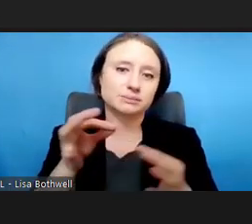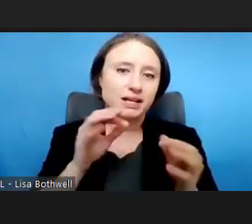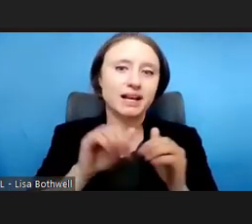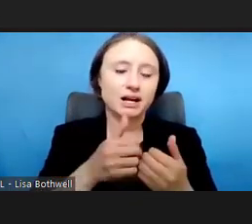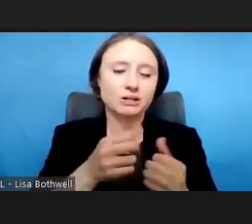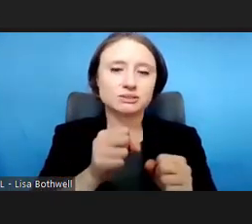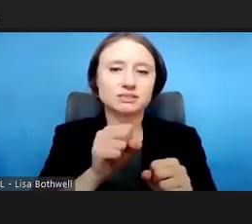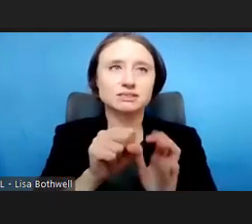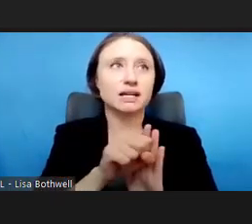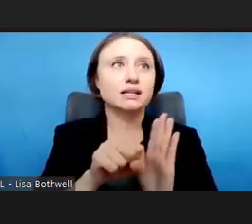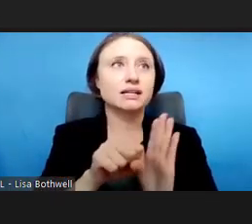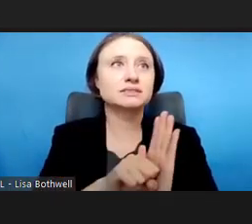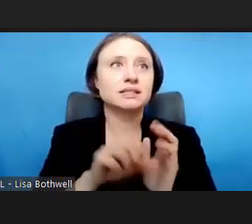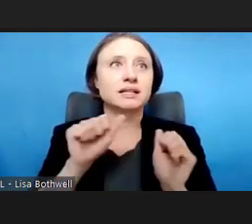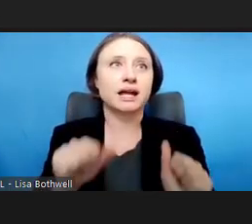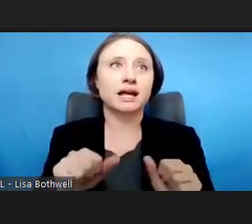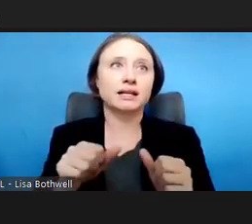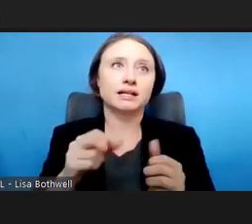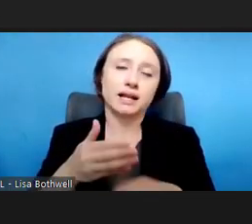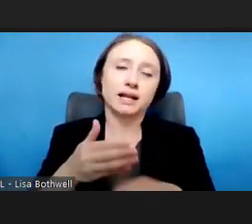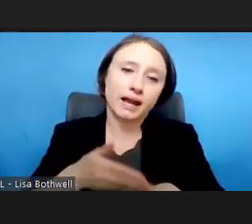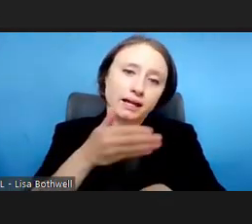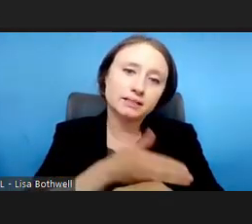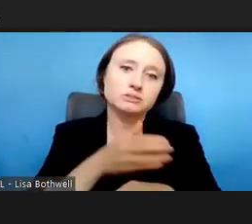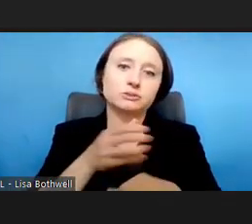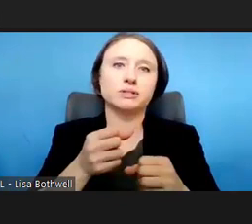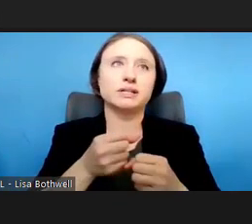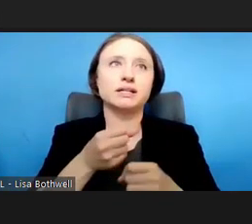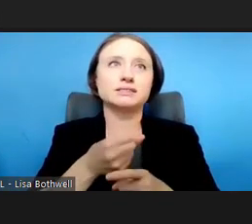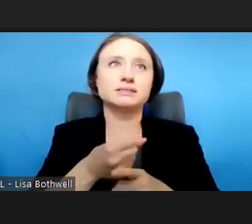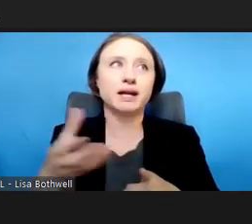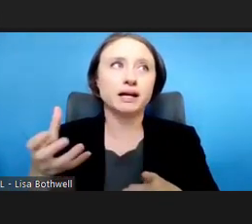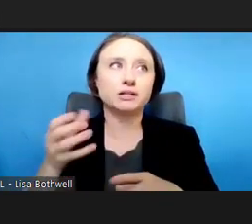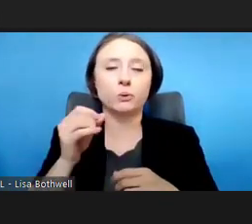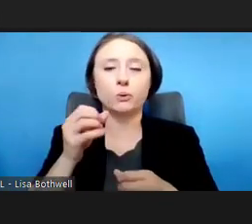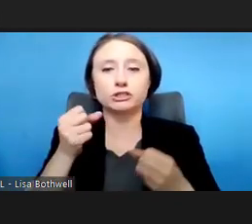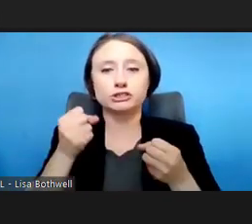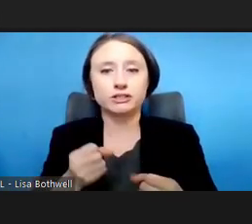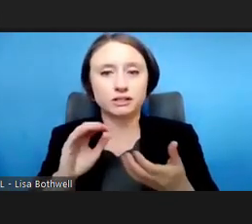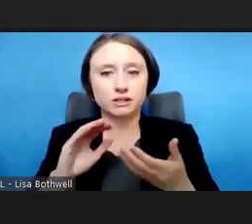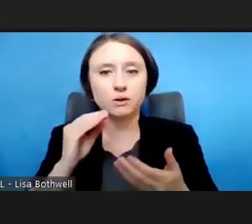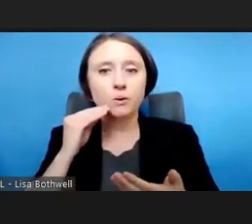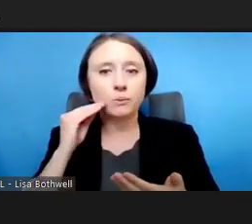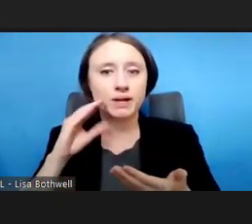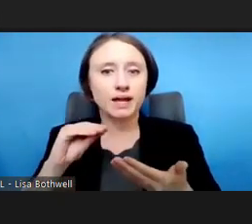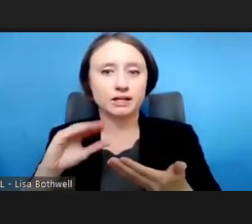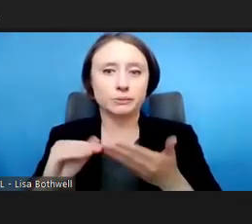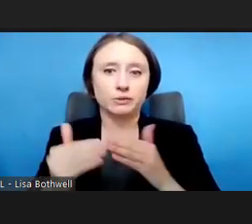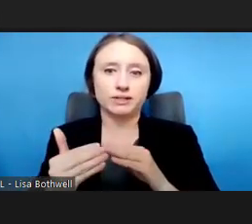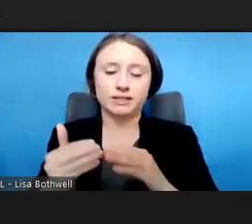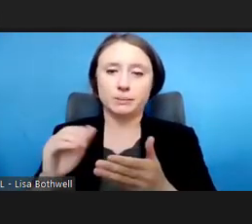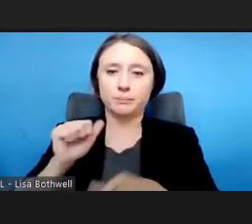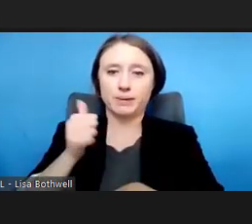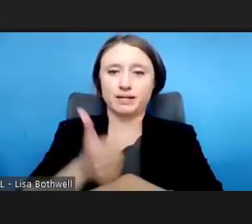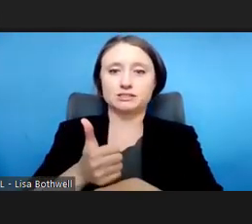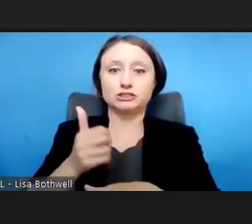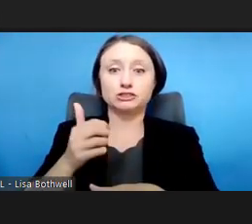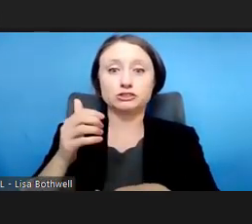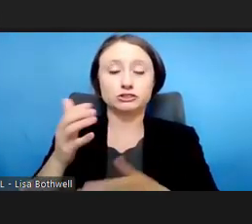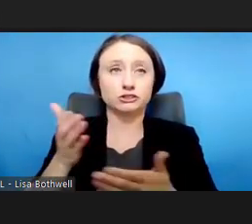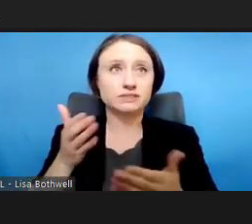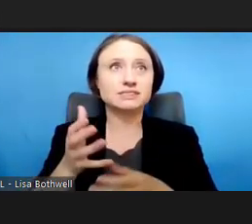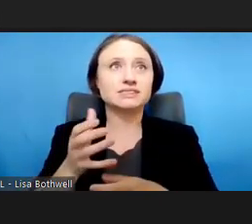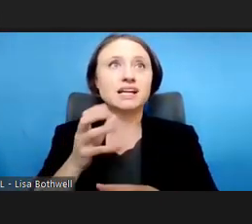State Medicare director letter, which is how states can receive temporary 10 percentage point increases